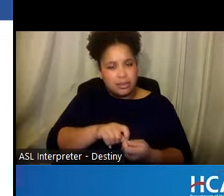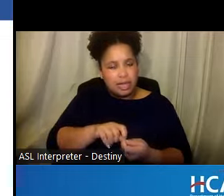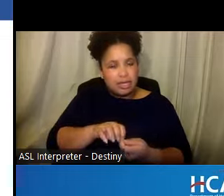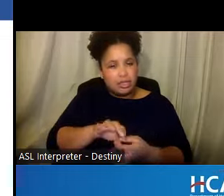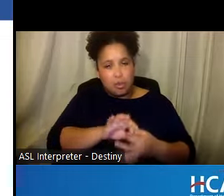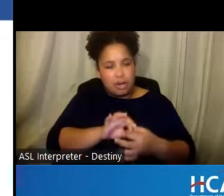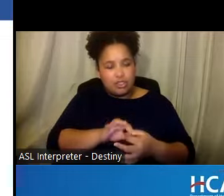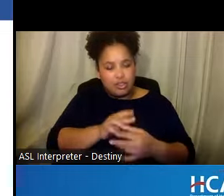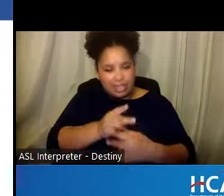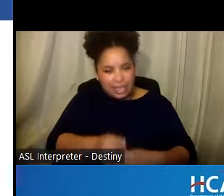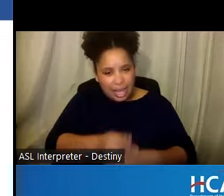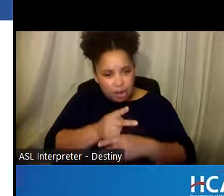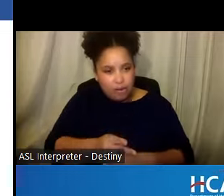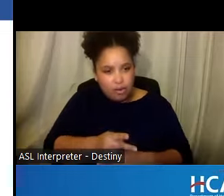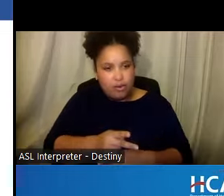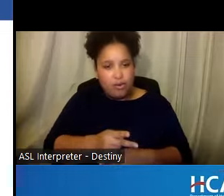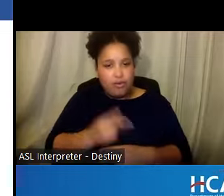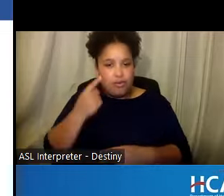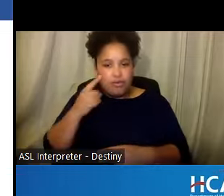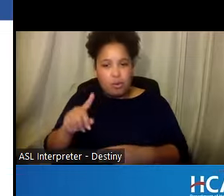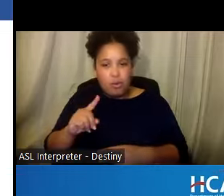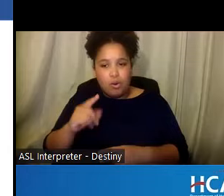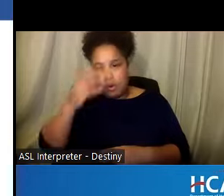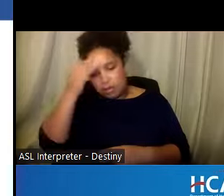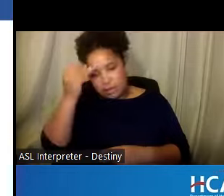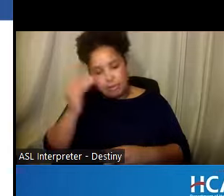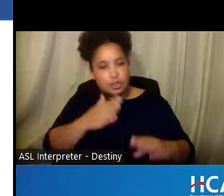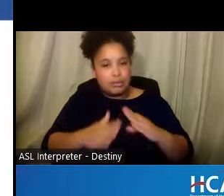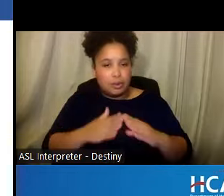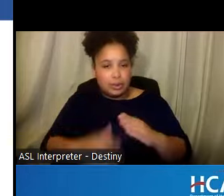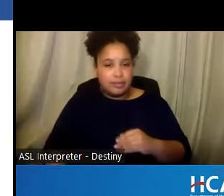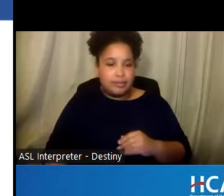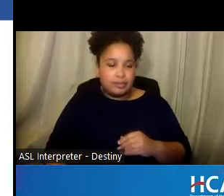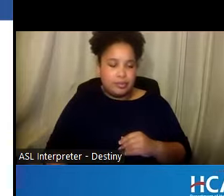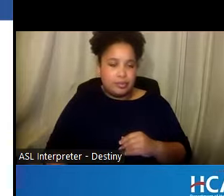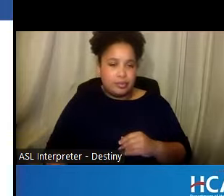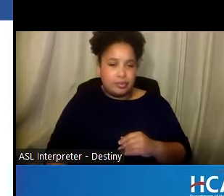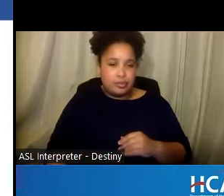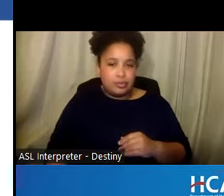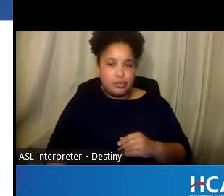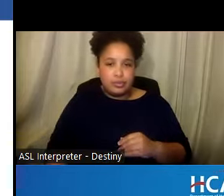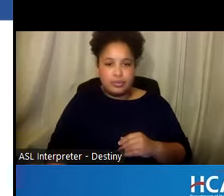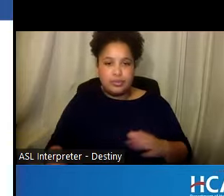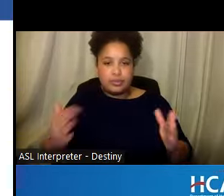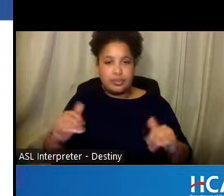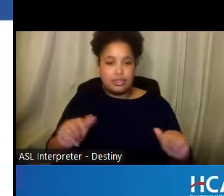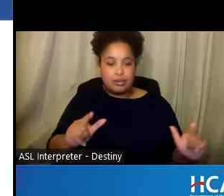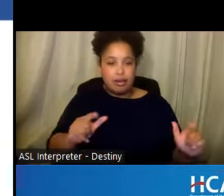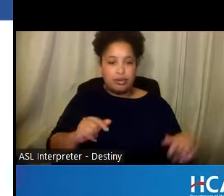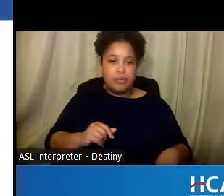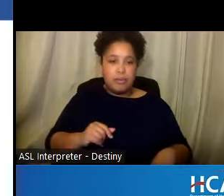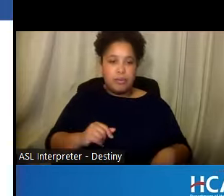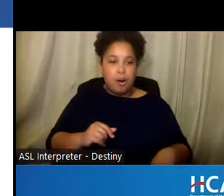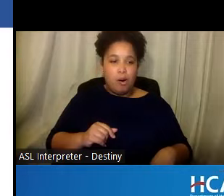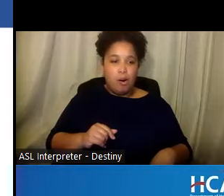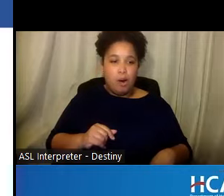care that exists for the Alzheimer's community. And so on the next slide, I think